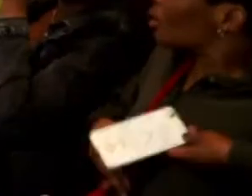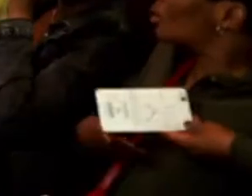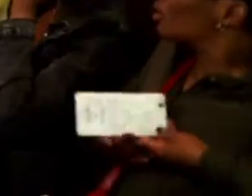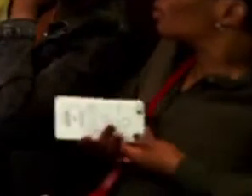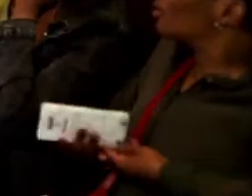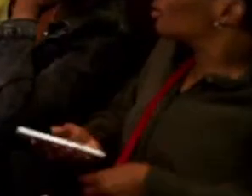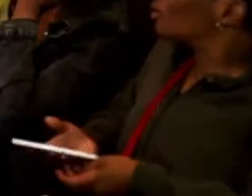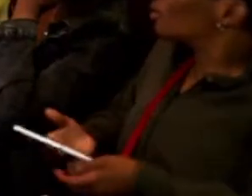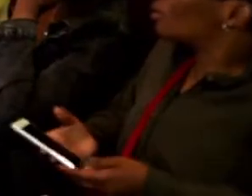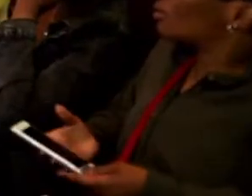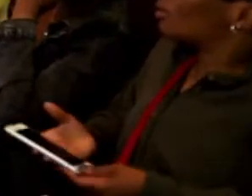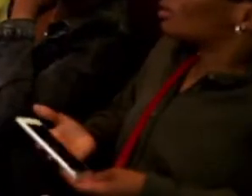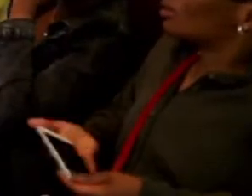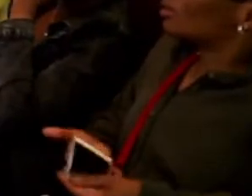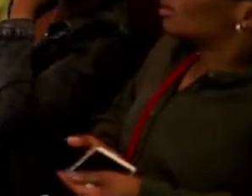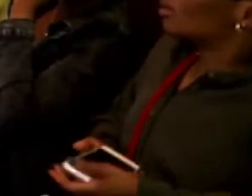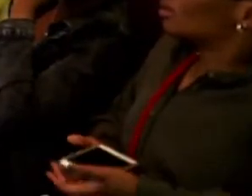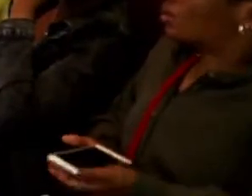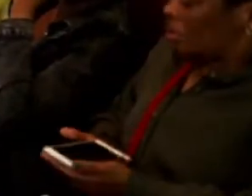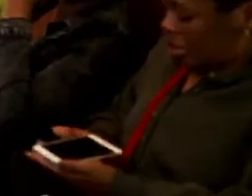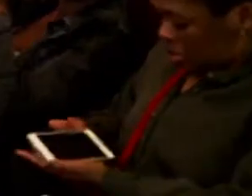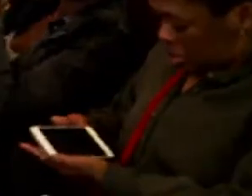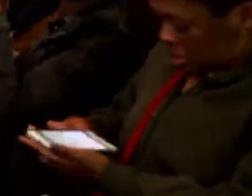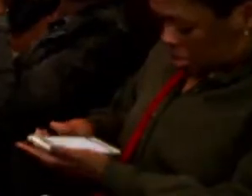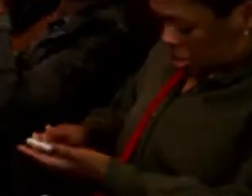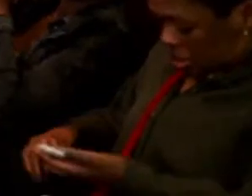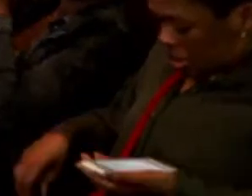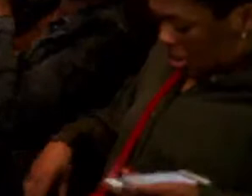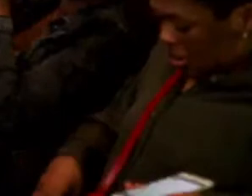Can we give Catherine and Paula a hand? Just one more time.